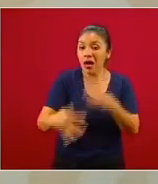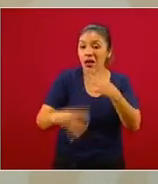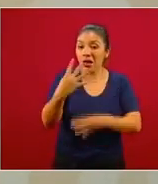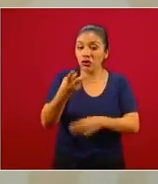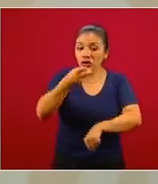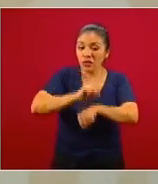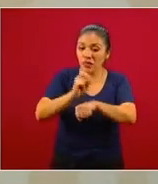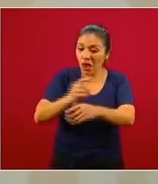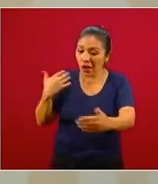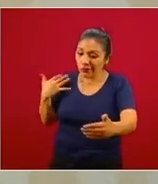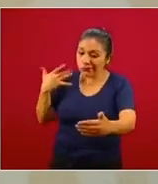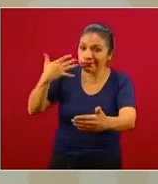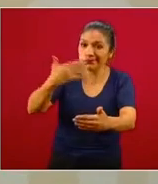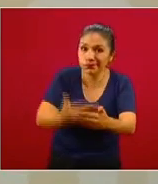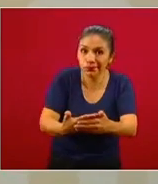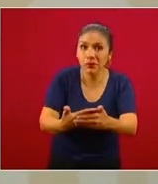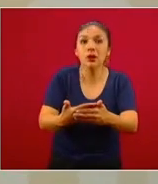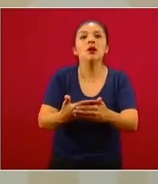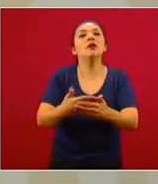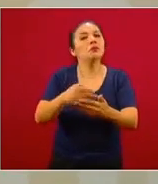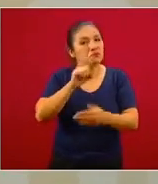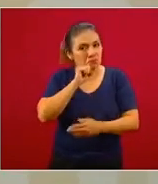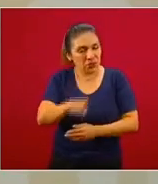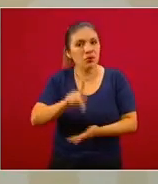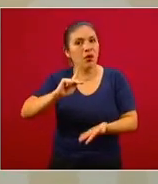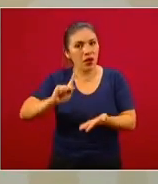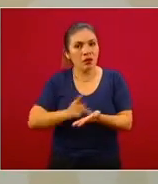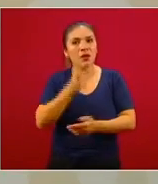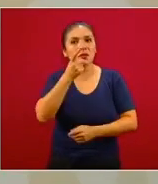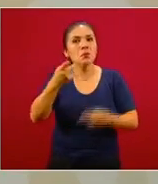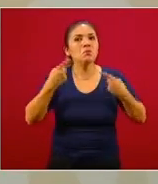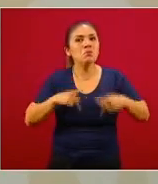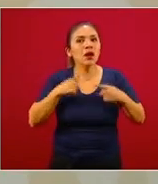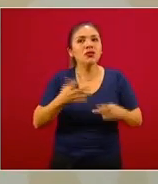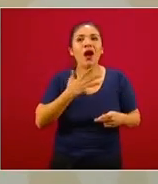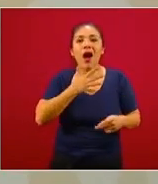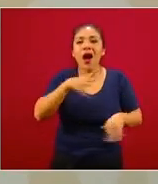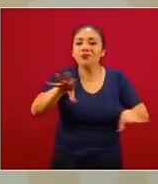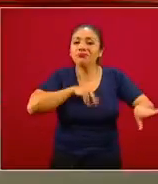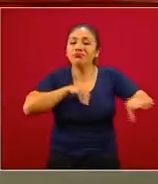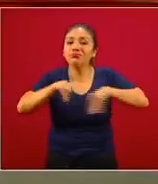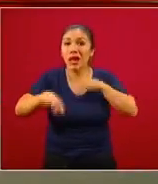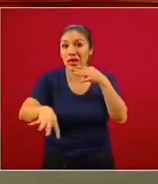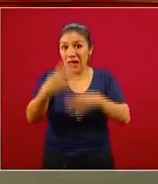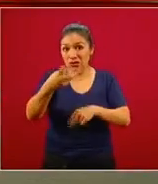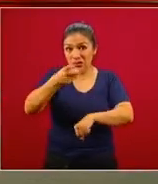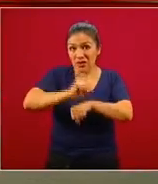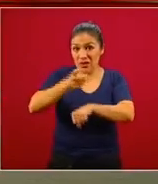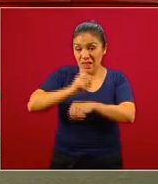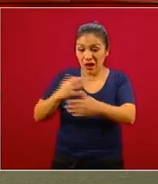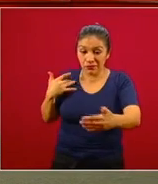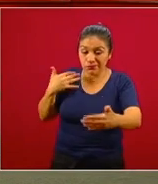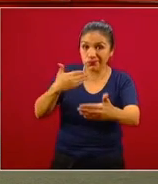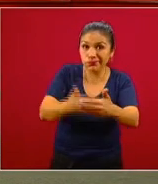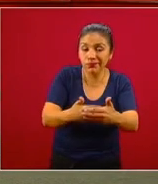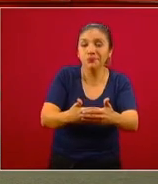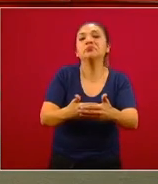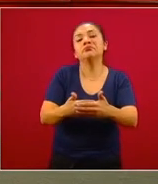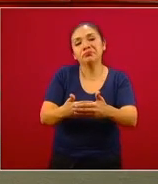had in the last 14 days, because we've been putting a lot of emphasizing on people who have been infected in the last 14 days,